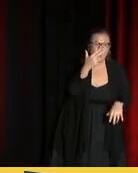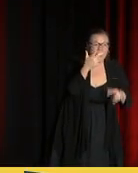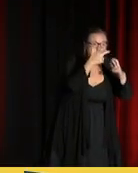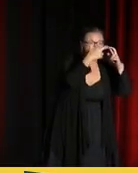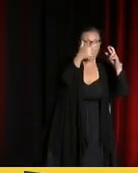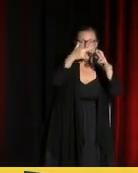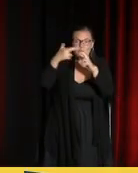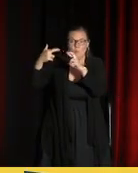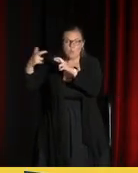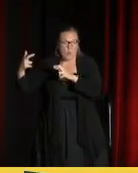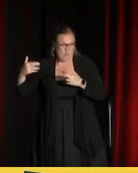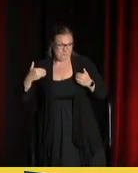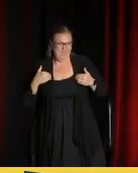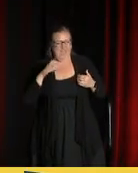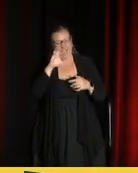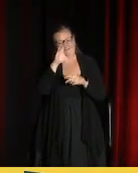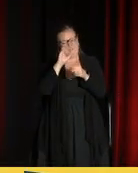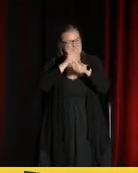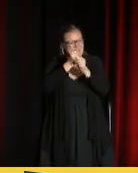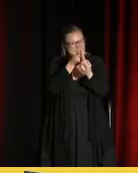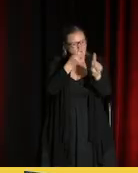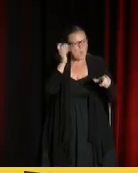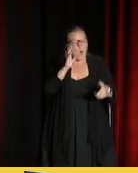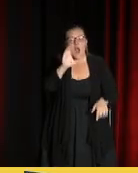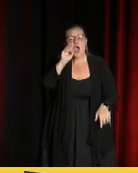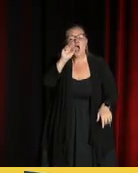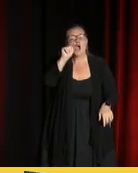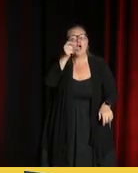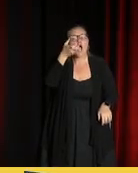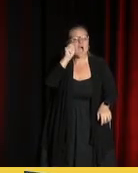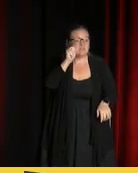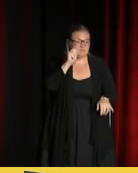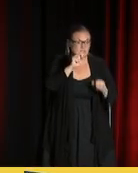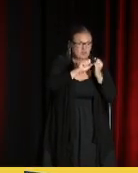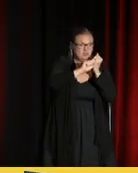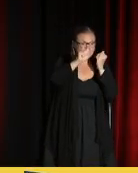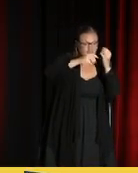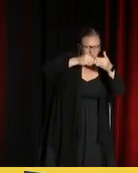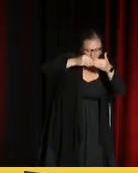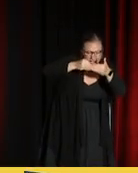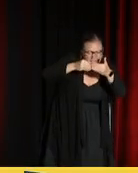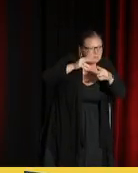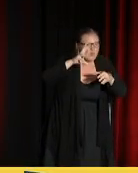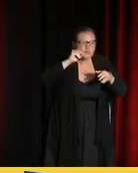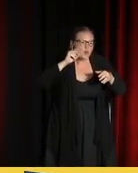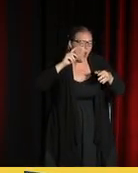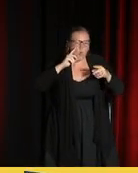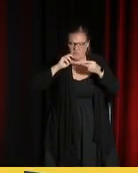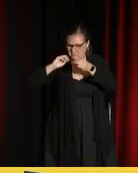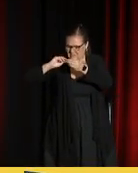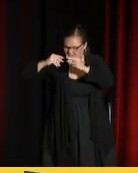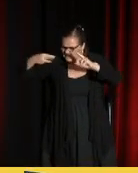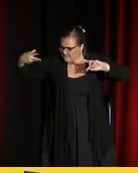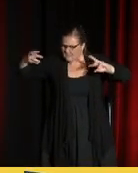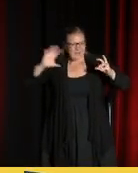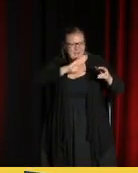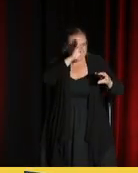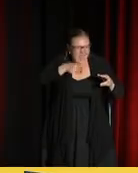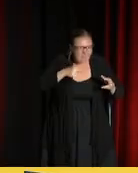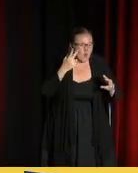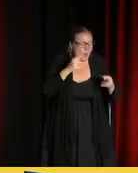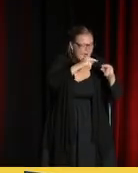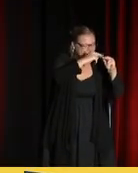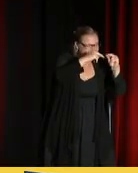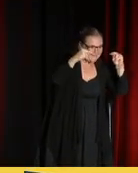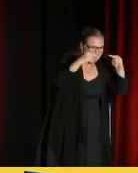Three cotton pieces of rope. They don't stretch, they don't separate. The ends have been cut and bound with tape so they